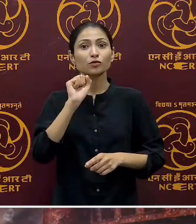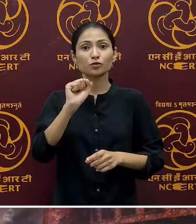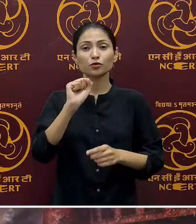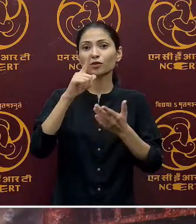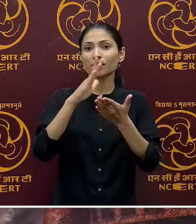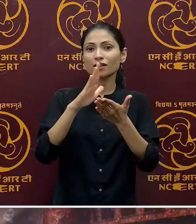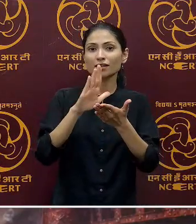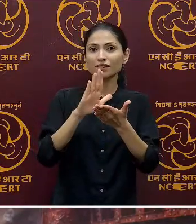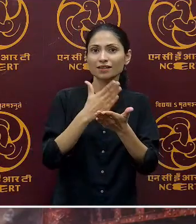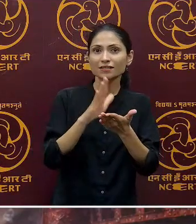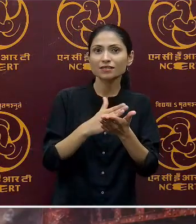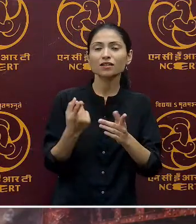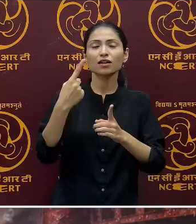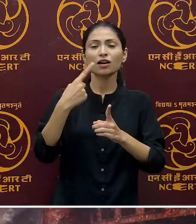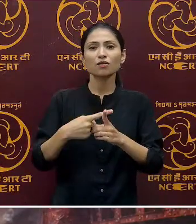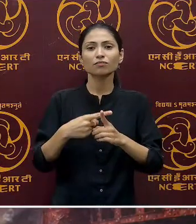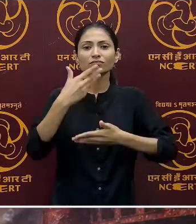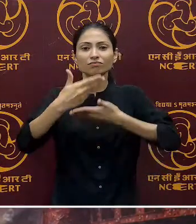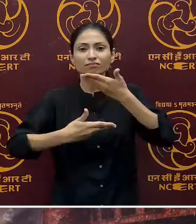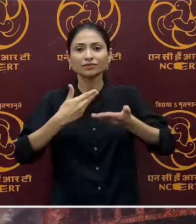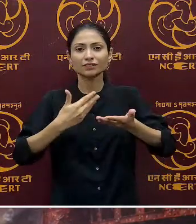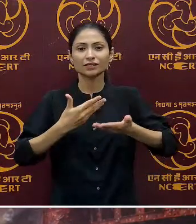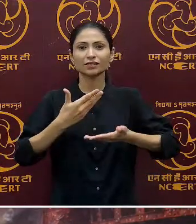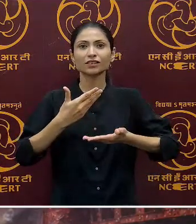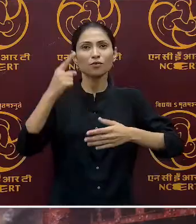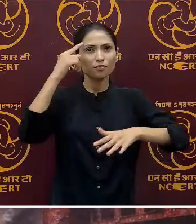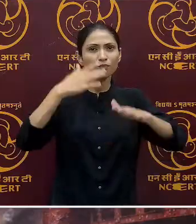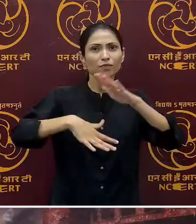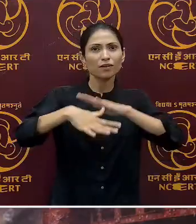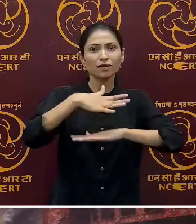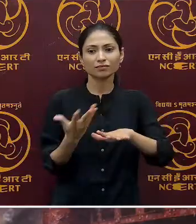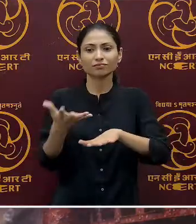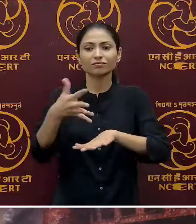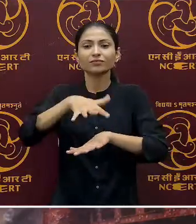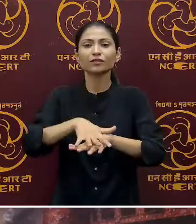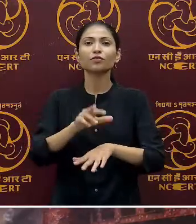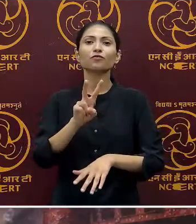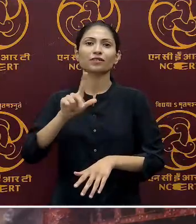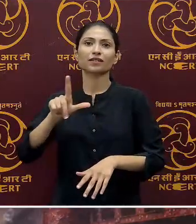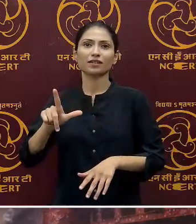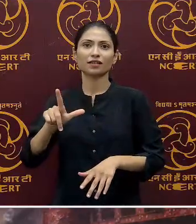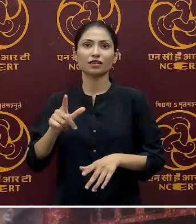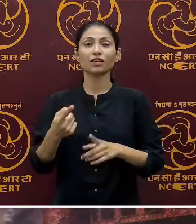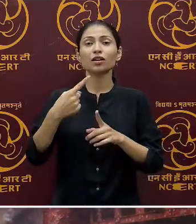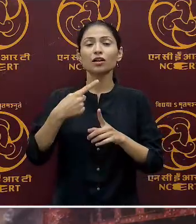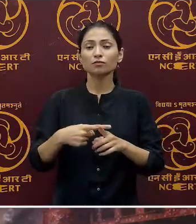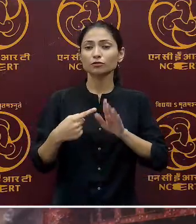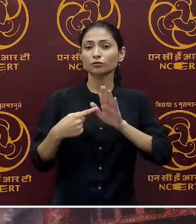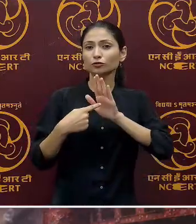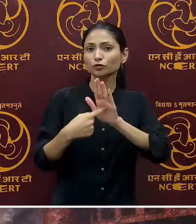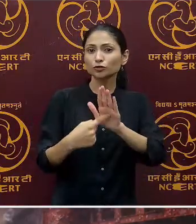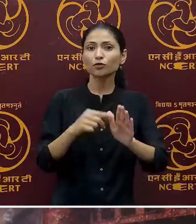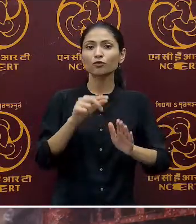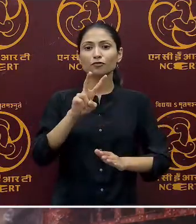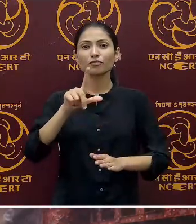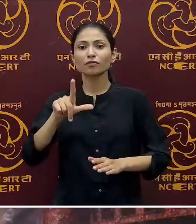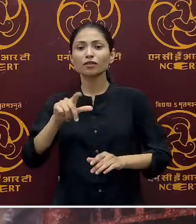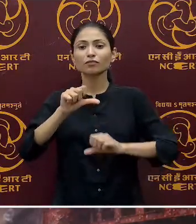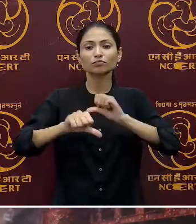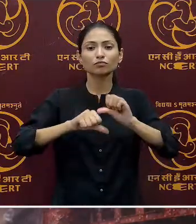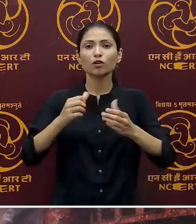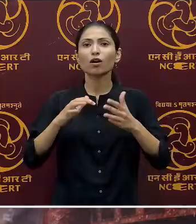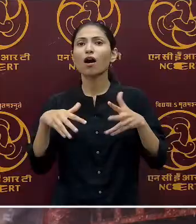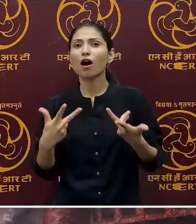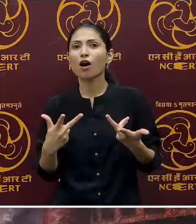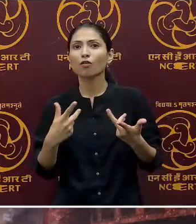lesson planning, and demonstrate all these virtual labs of grades to every student so that they can understand the concepts